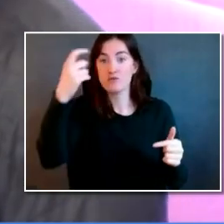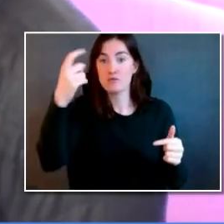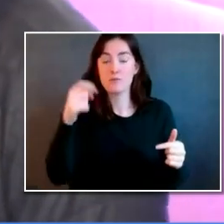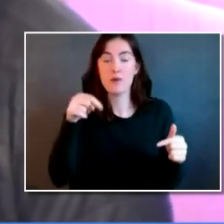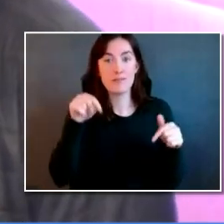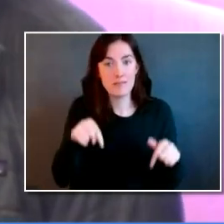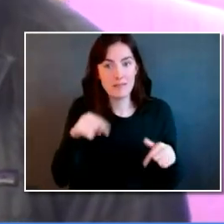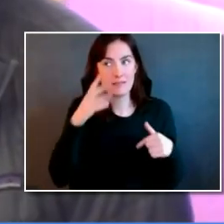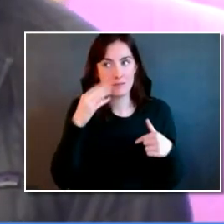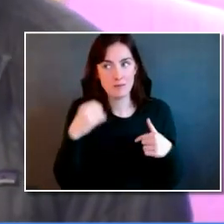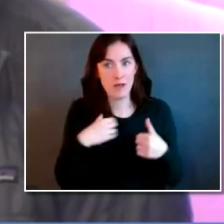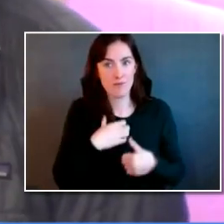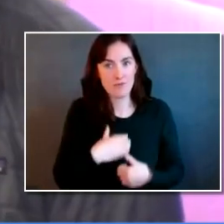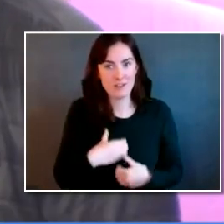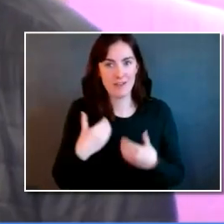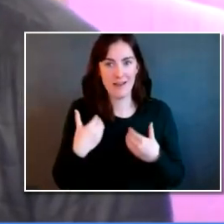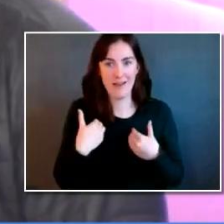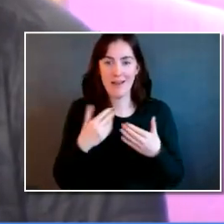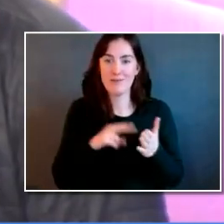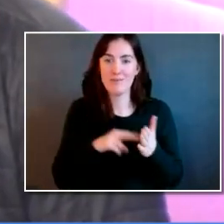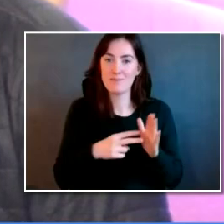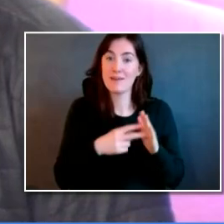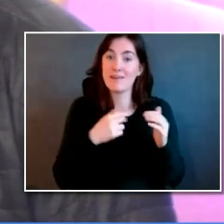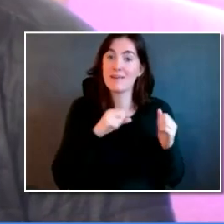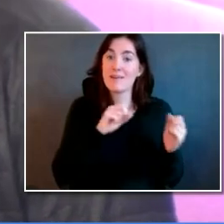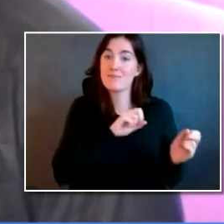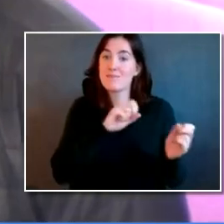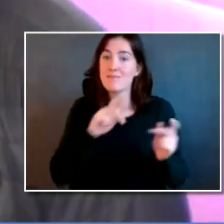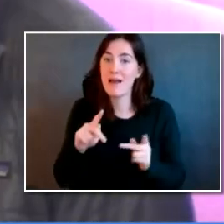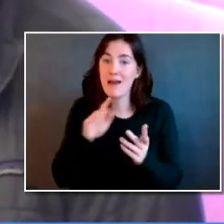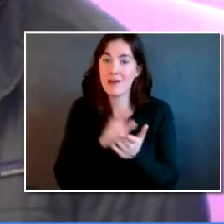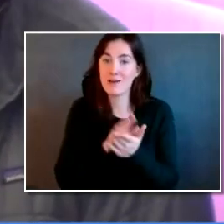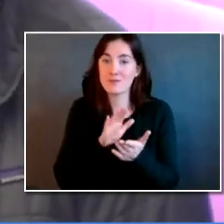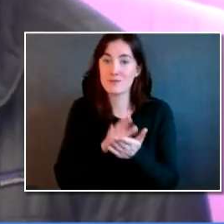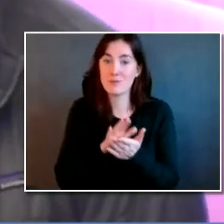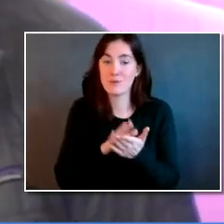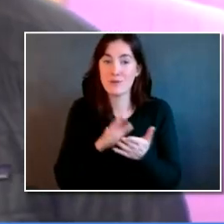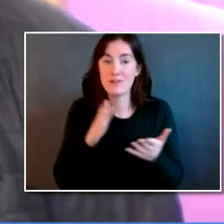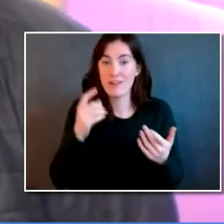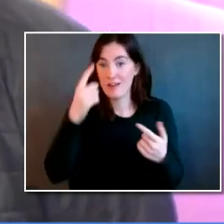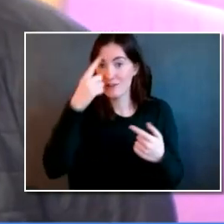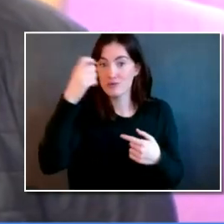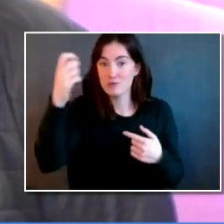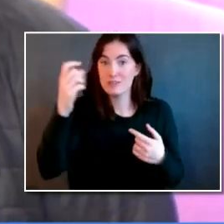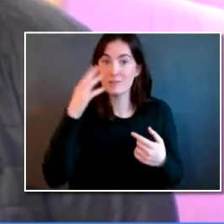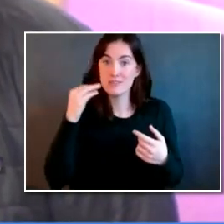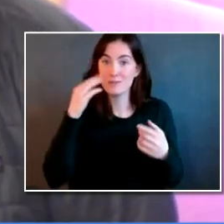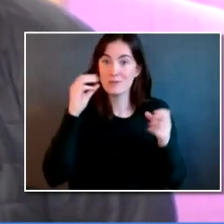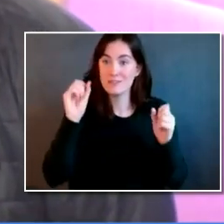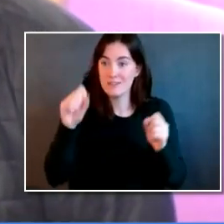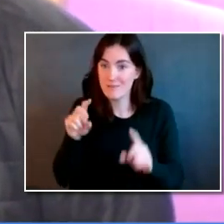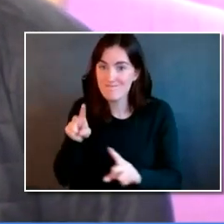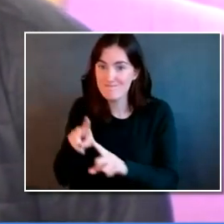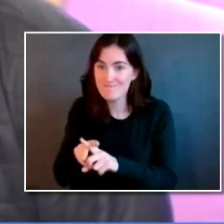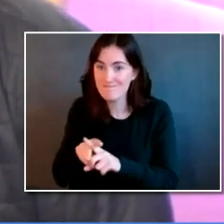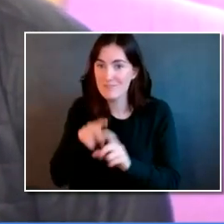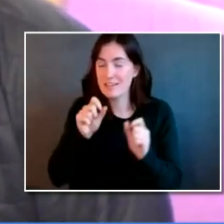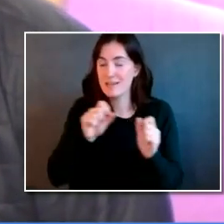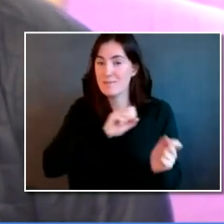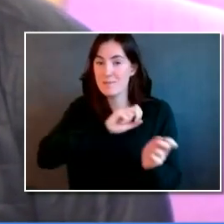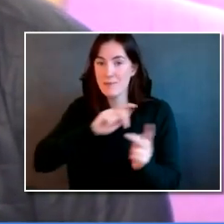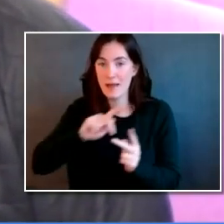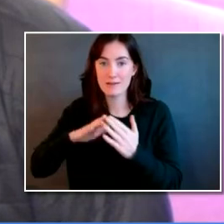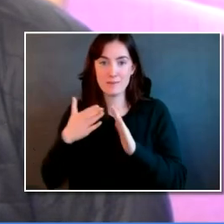can go back into the schools and they can give that experience to folks where they can come back into the community and serve.